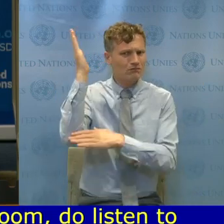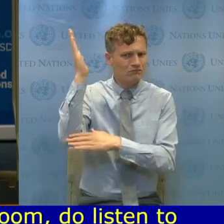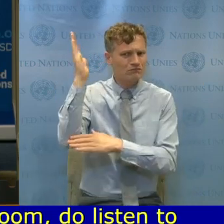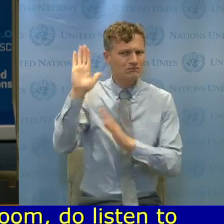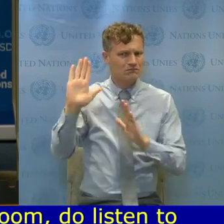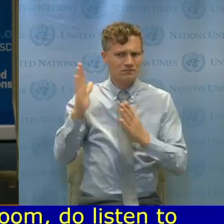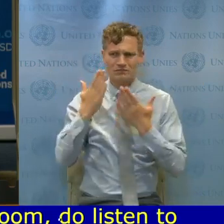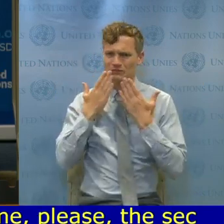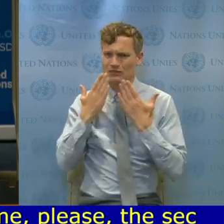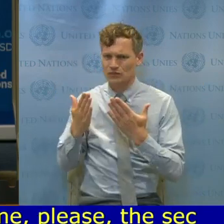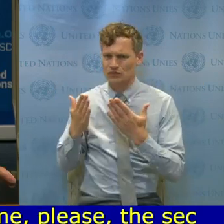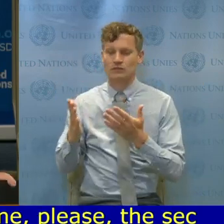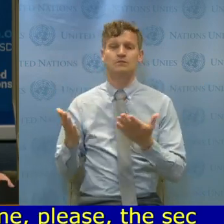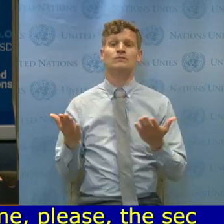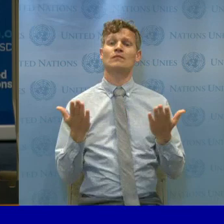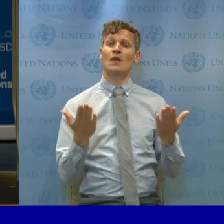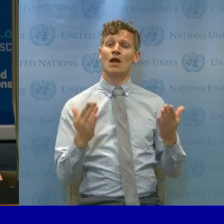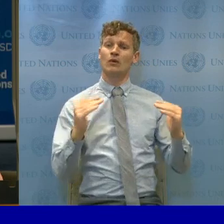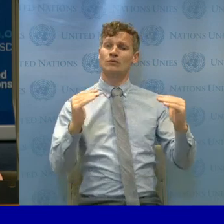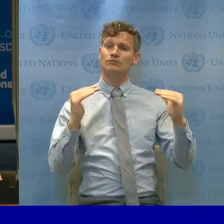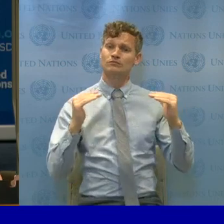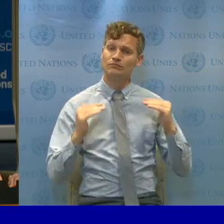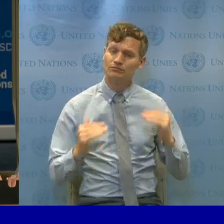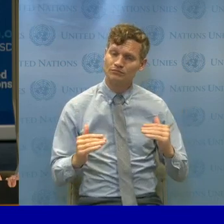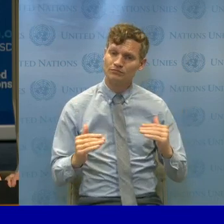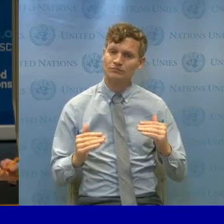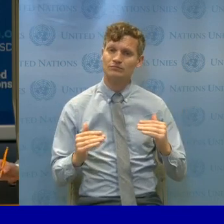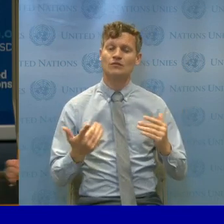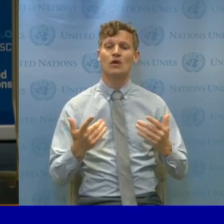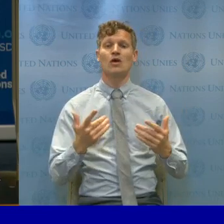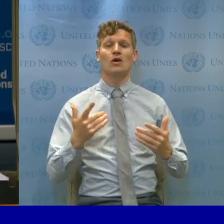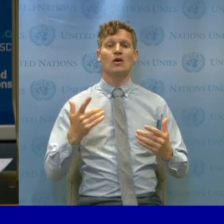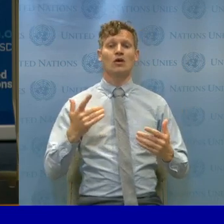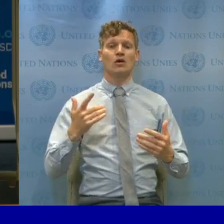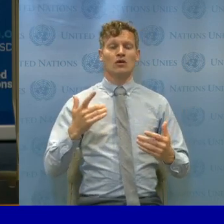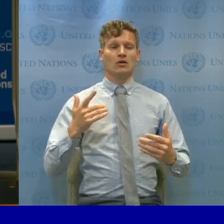the floor to the distinguished representative of Slovenia.